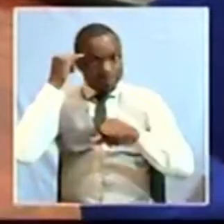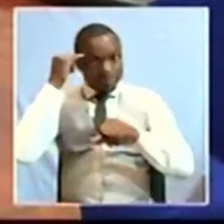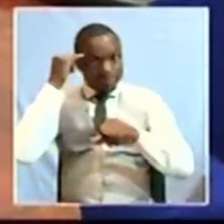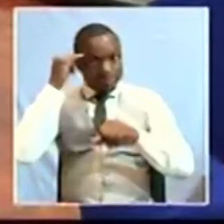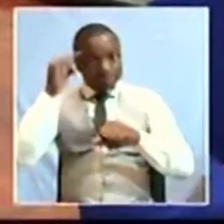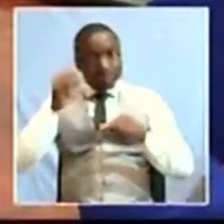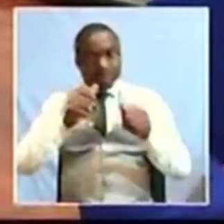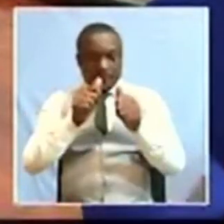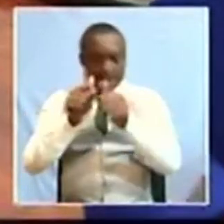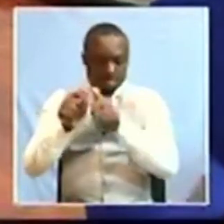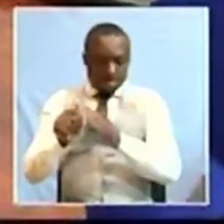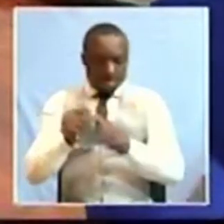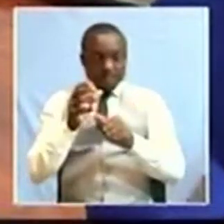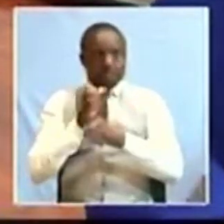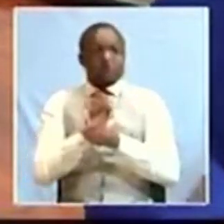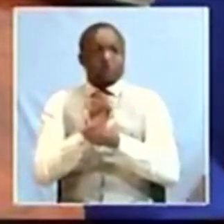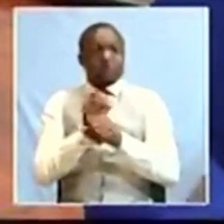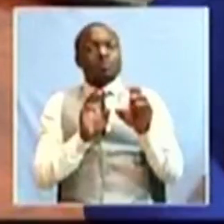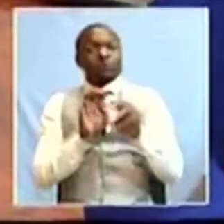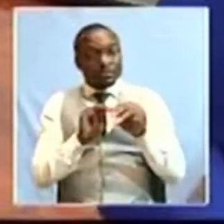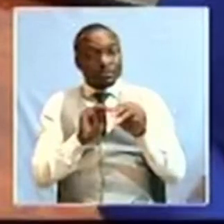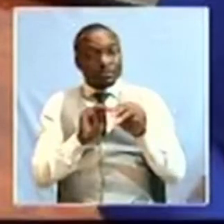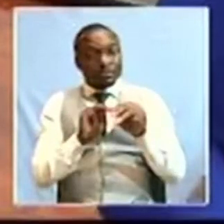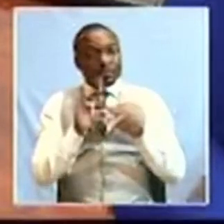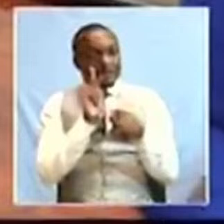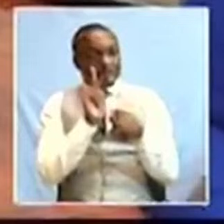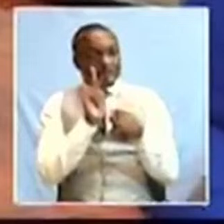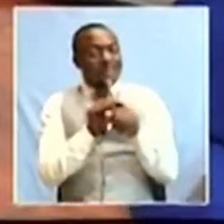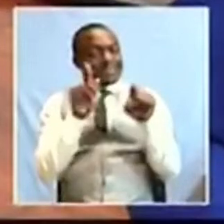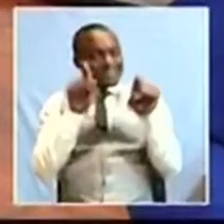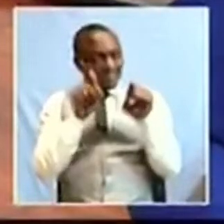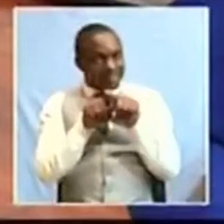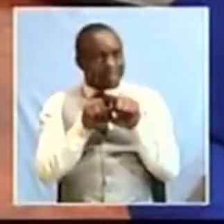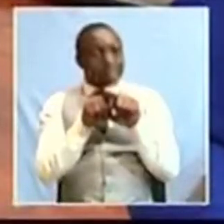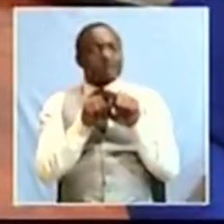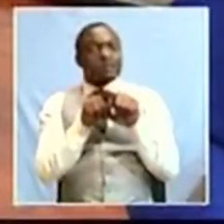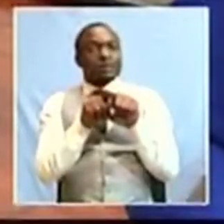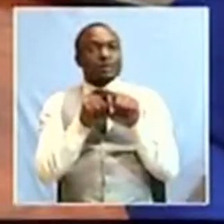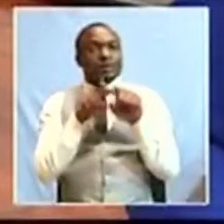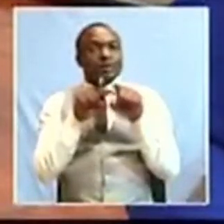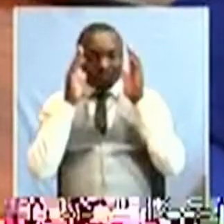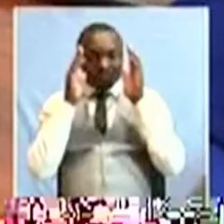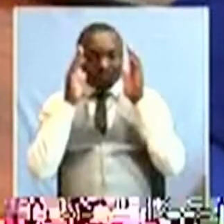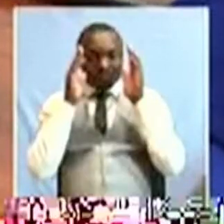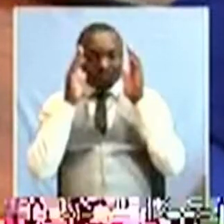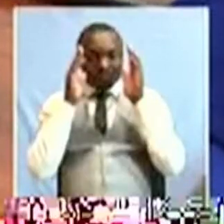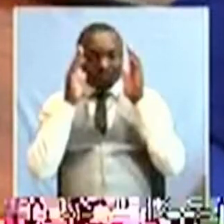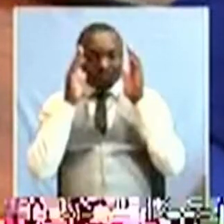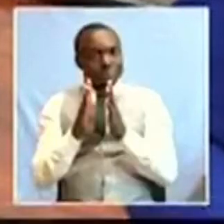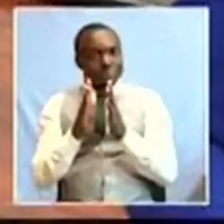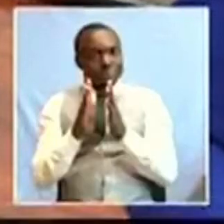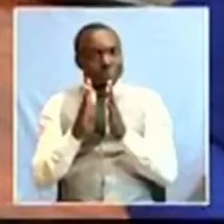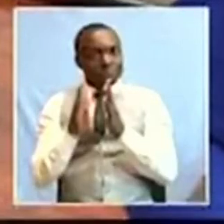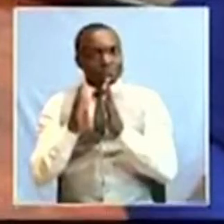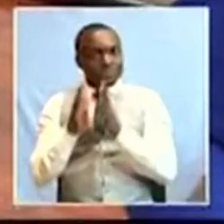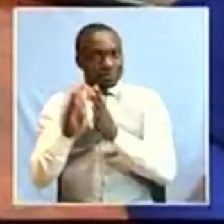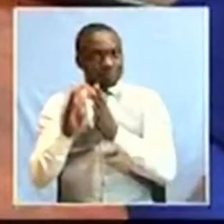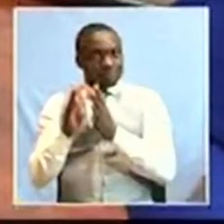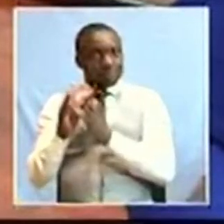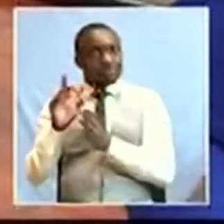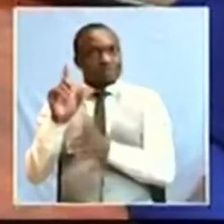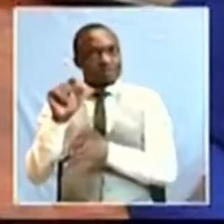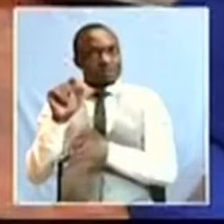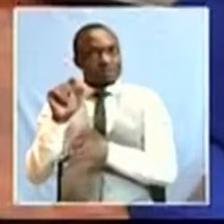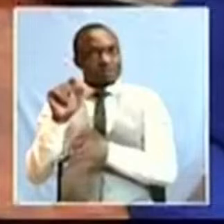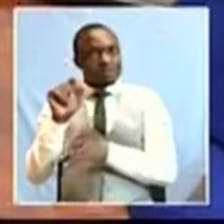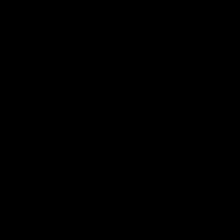taken. Management has maintained the same commitment in the preparation of the